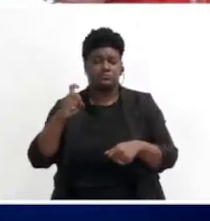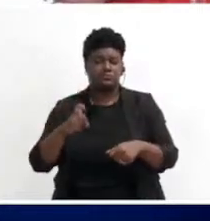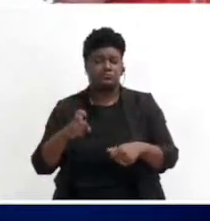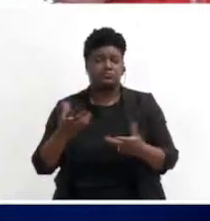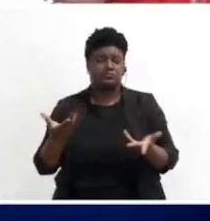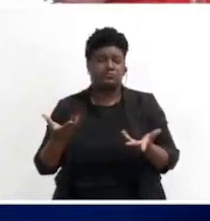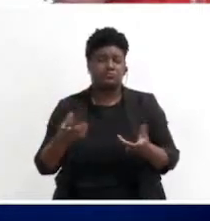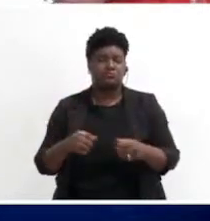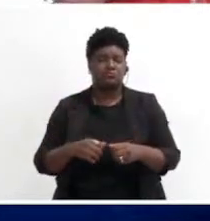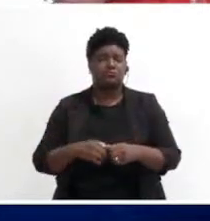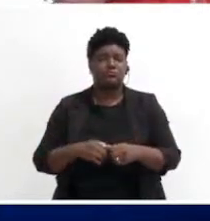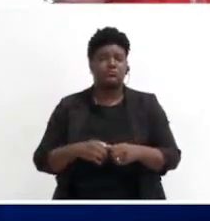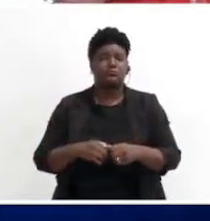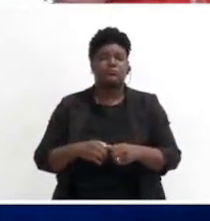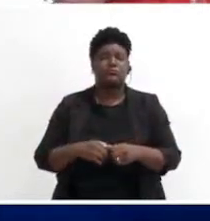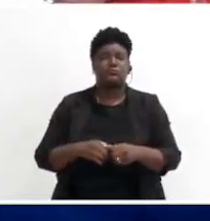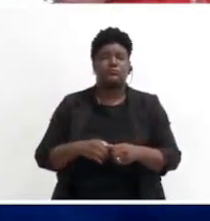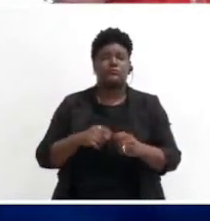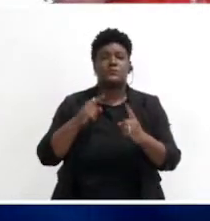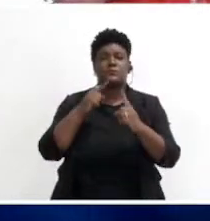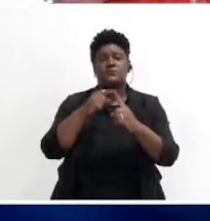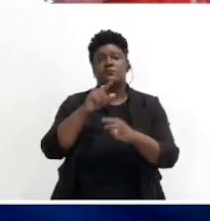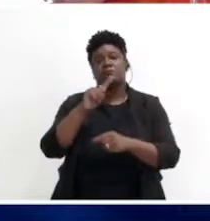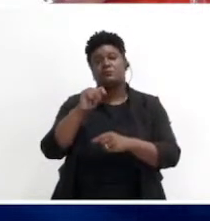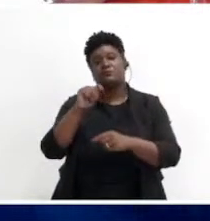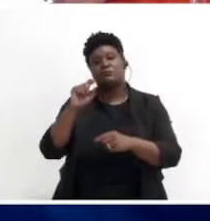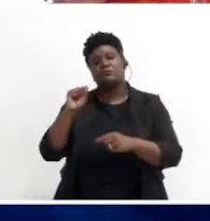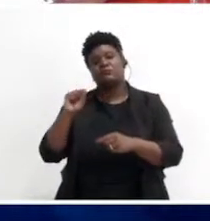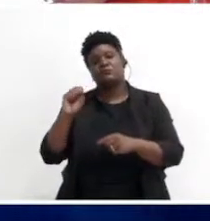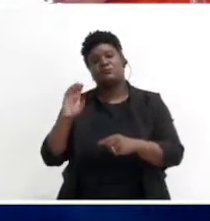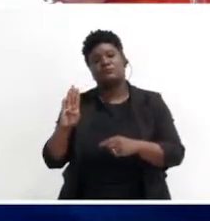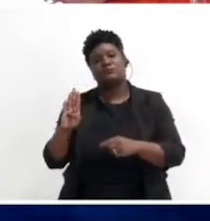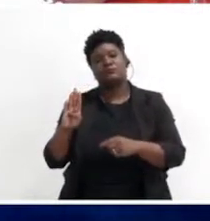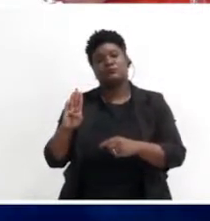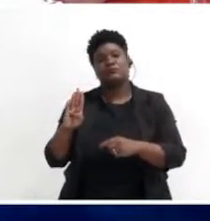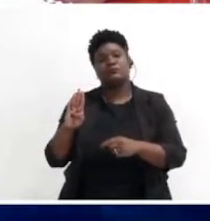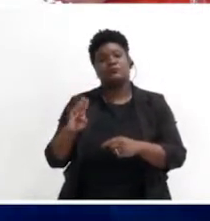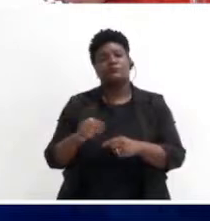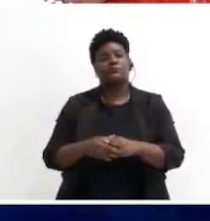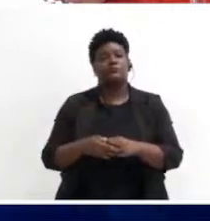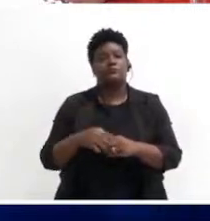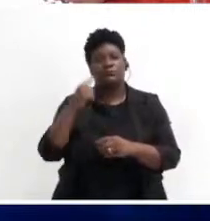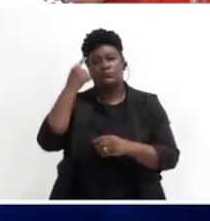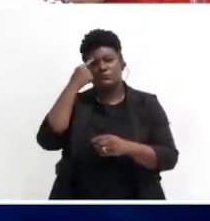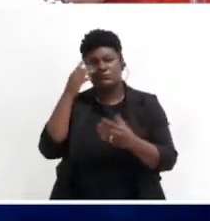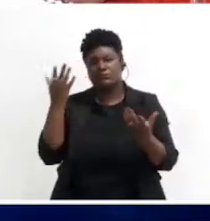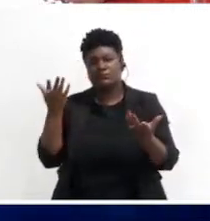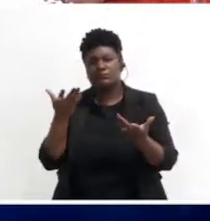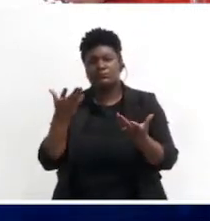And the whole purpose of TSVs is really for 3D stacking. And so,